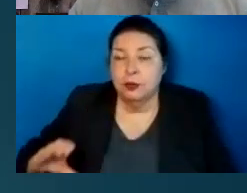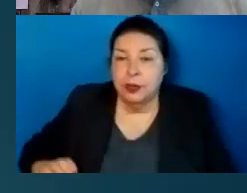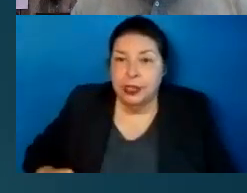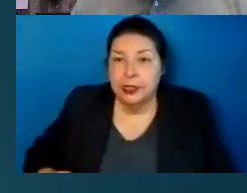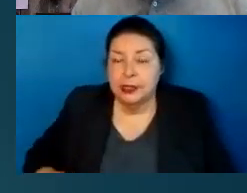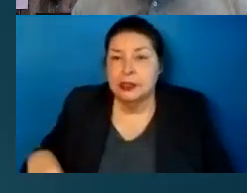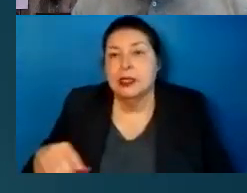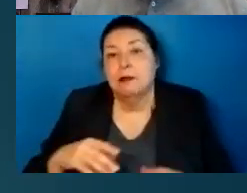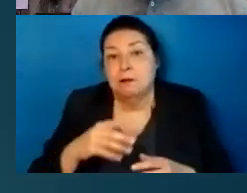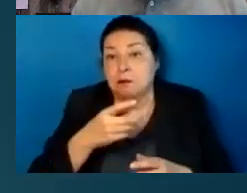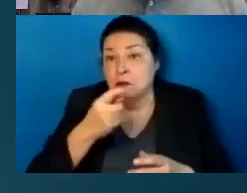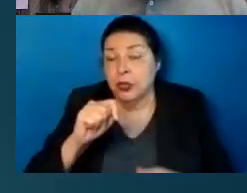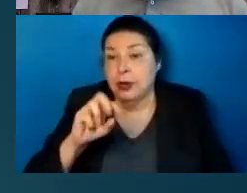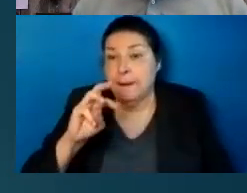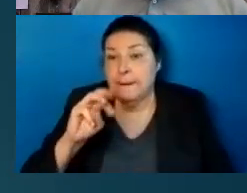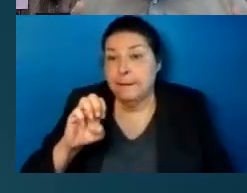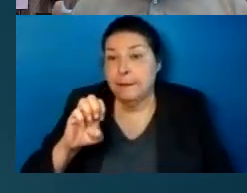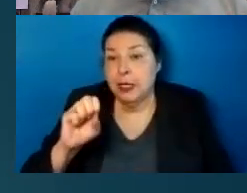the Messiah.